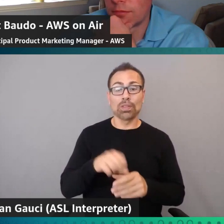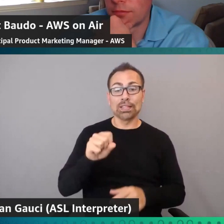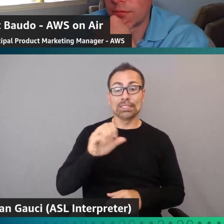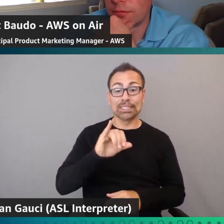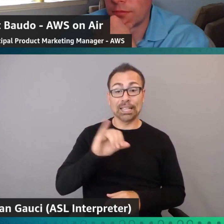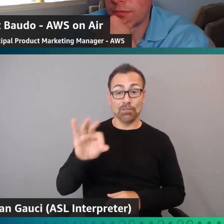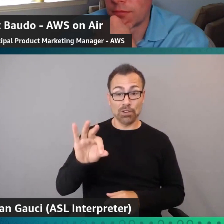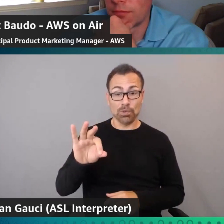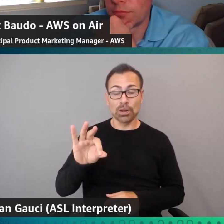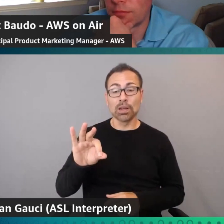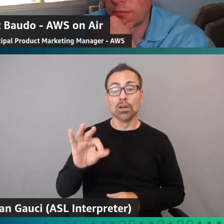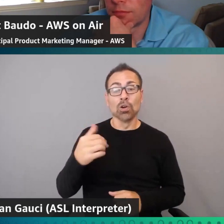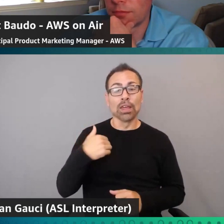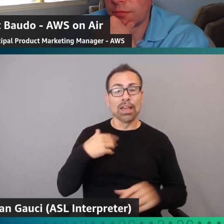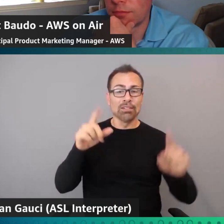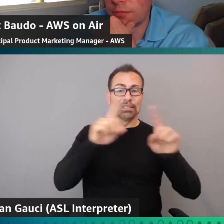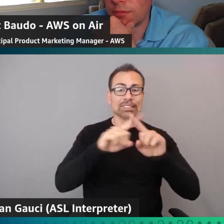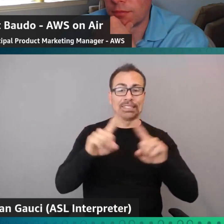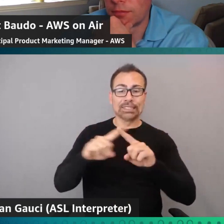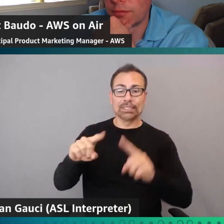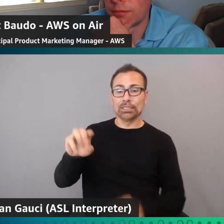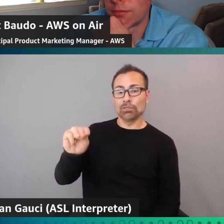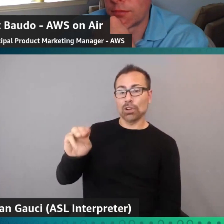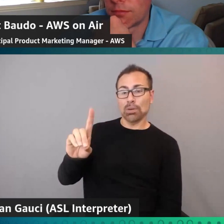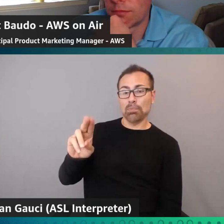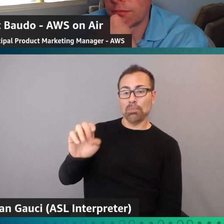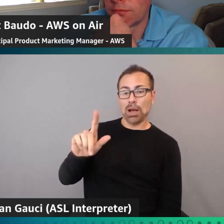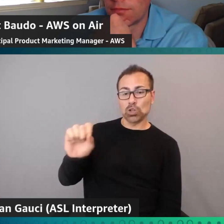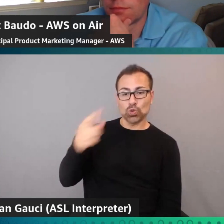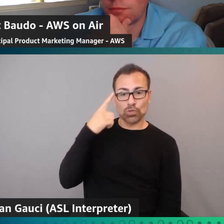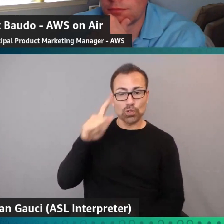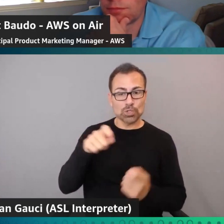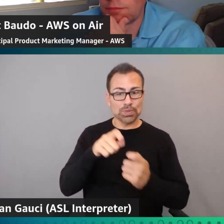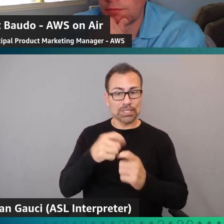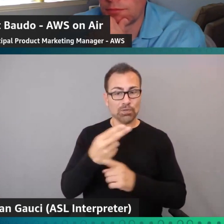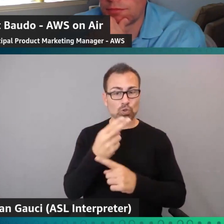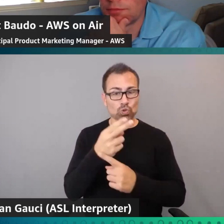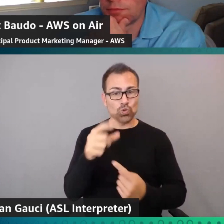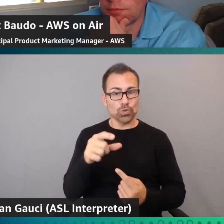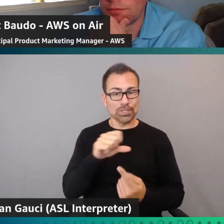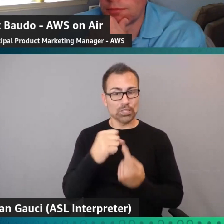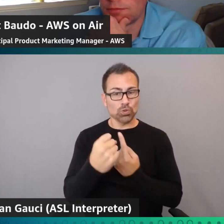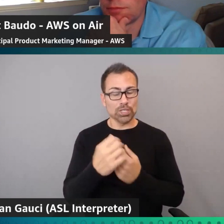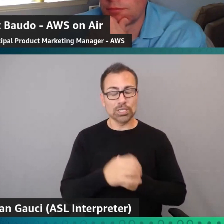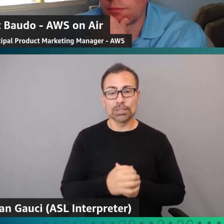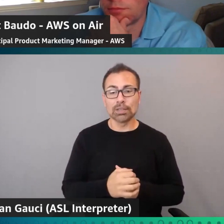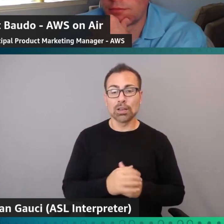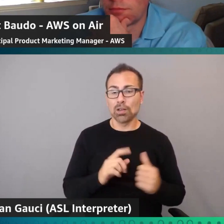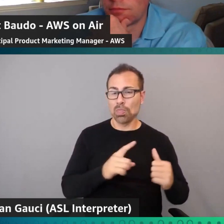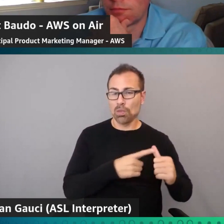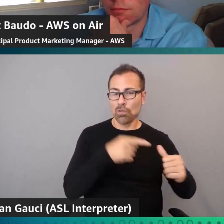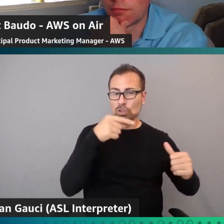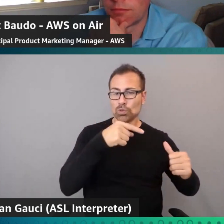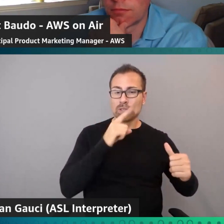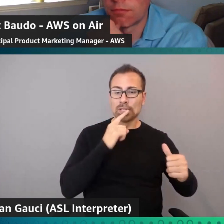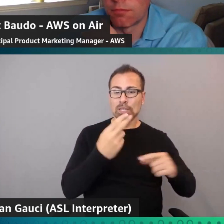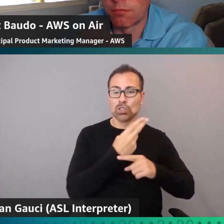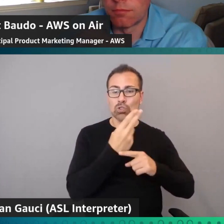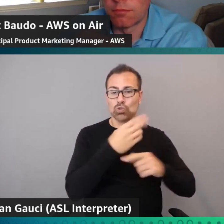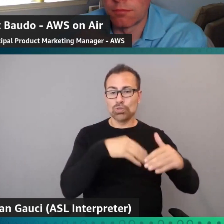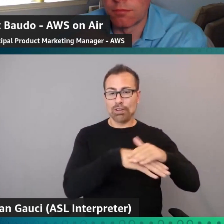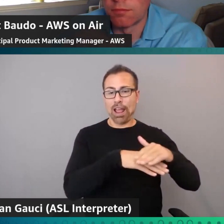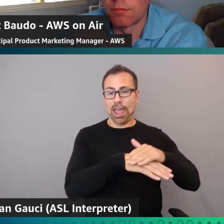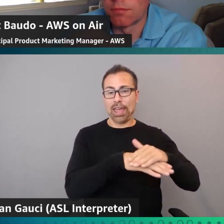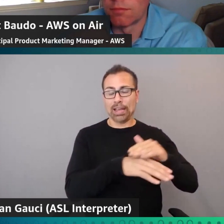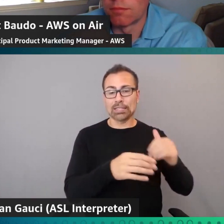there are different modules that are catered to specific use cases. So first one is user access management. So